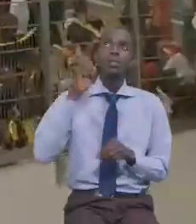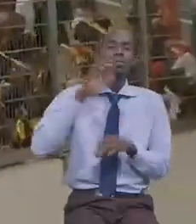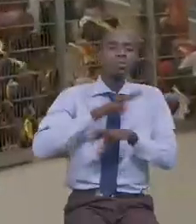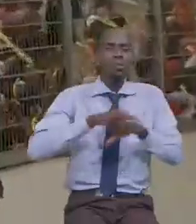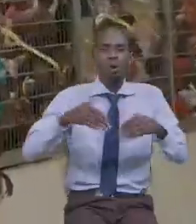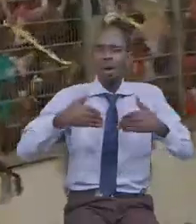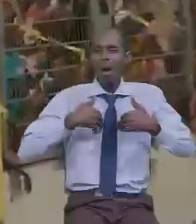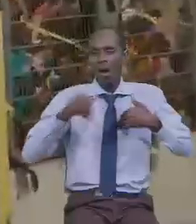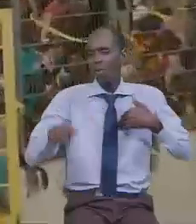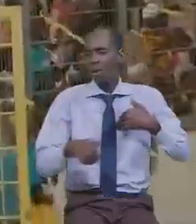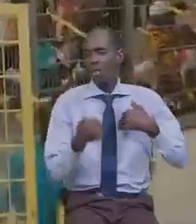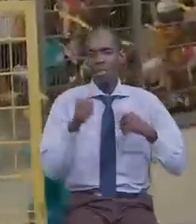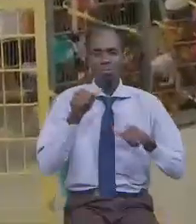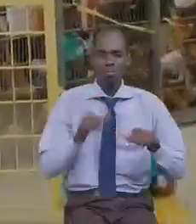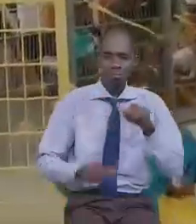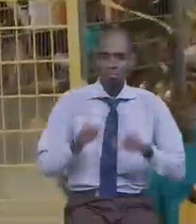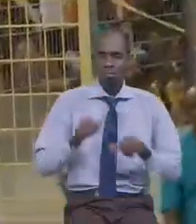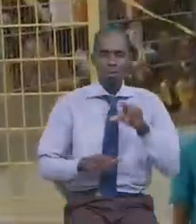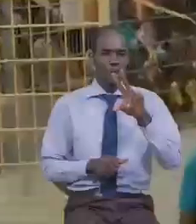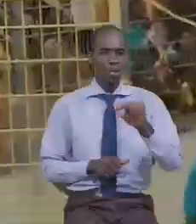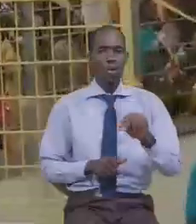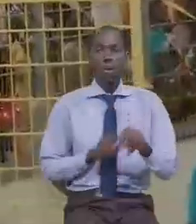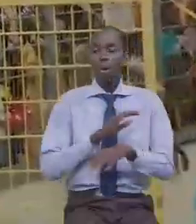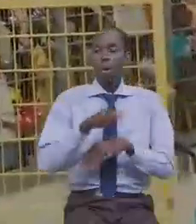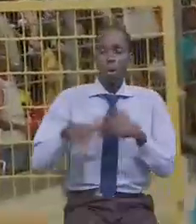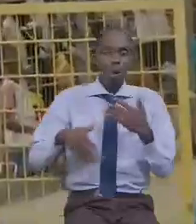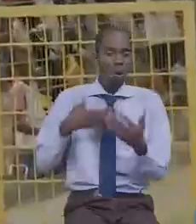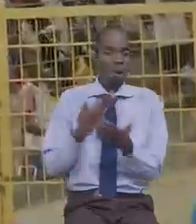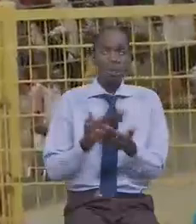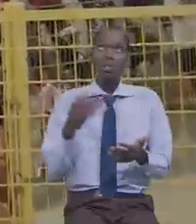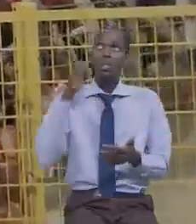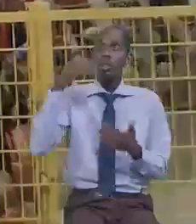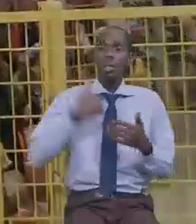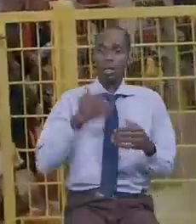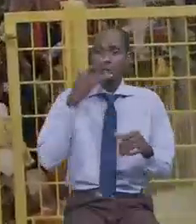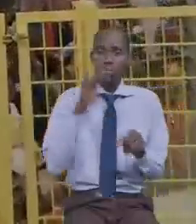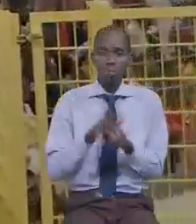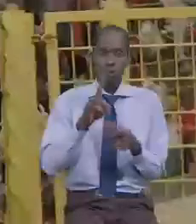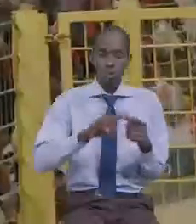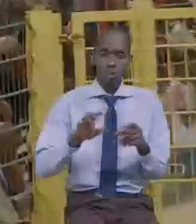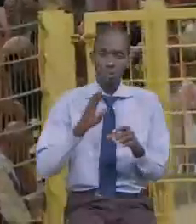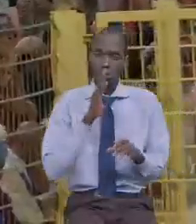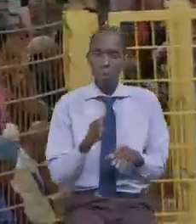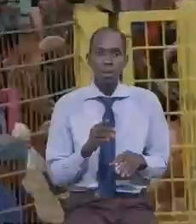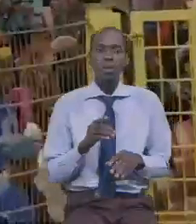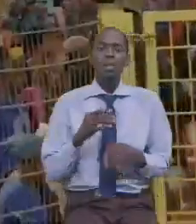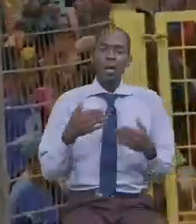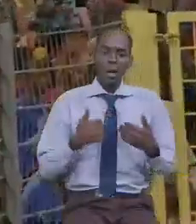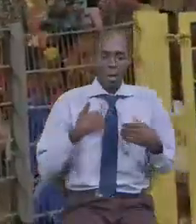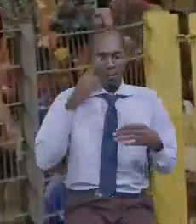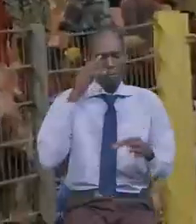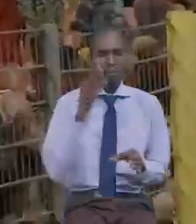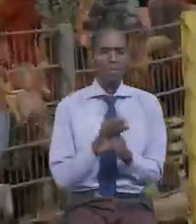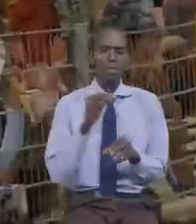at all. All that thing he has painted in your heart, have faith in him. And if you say